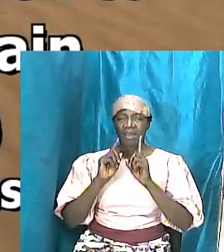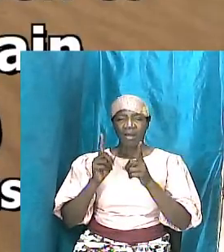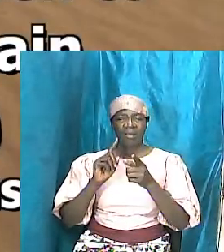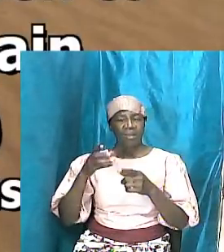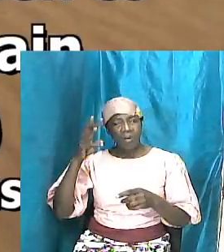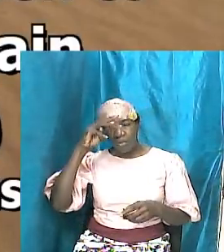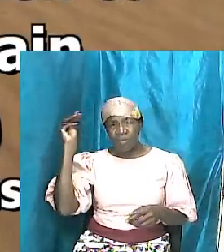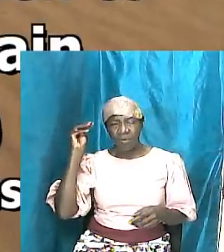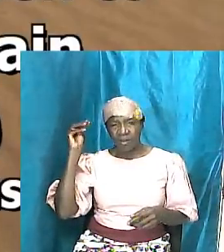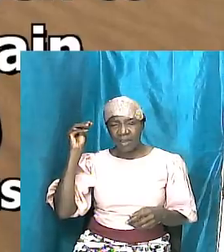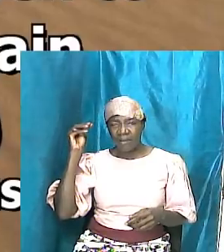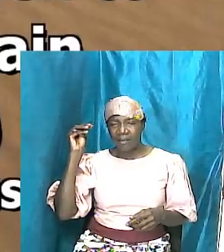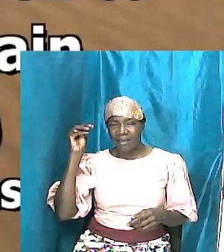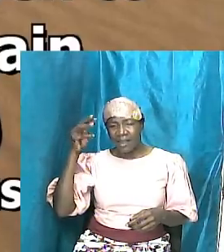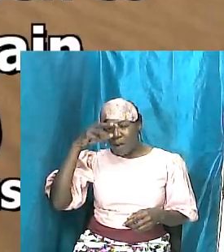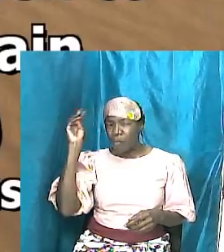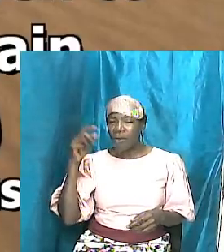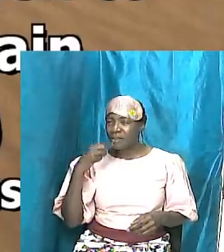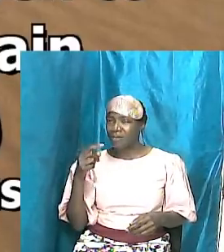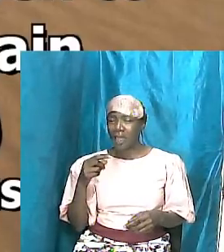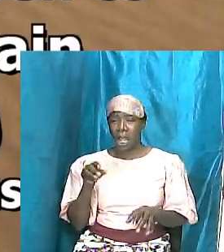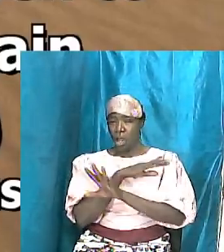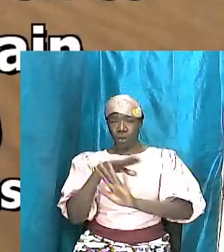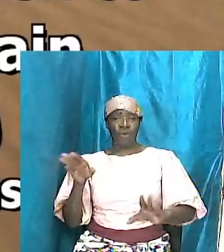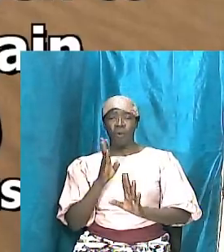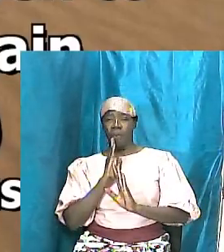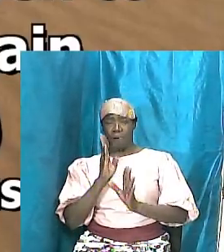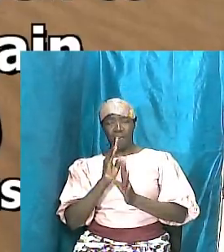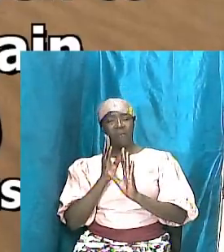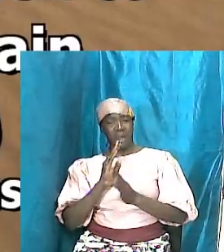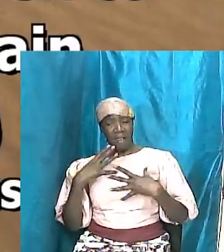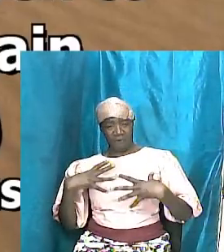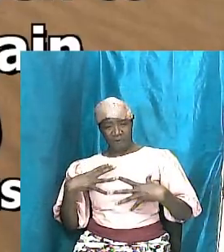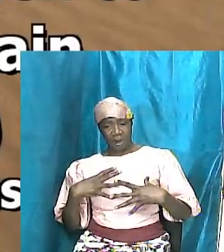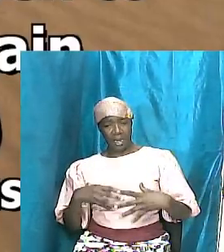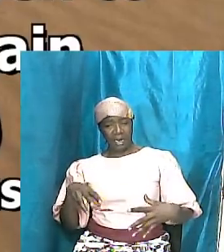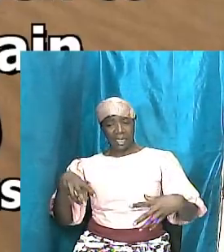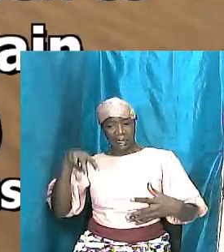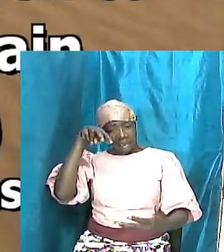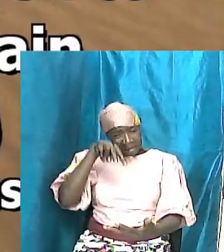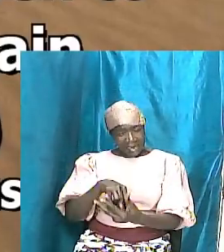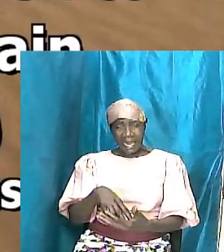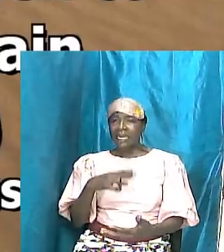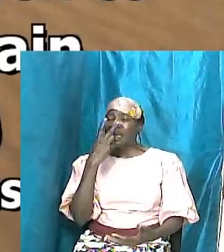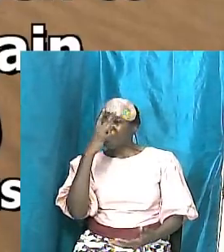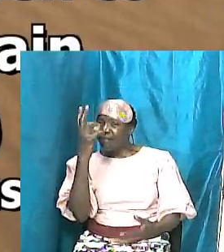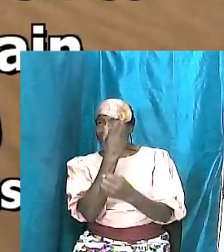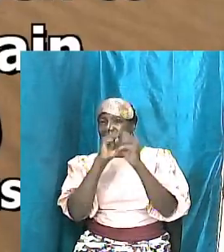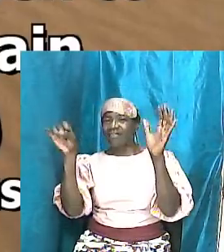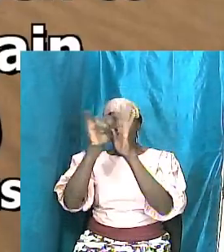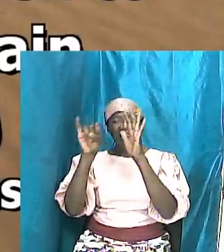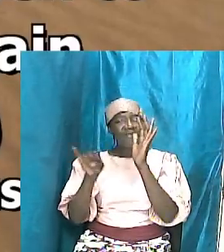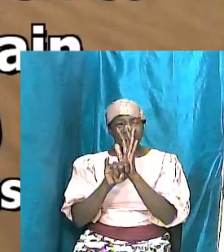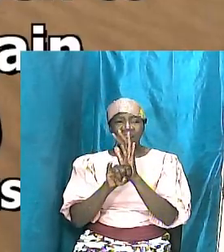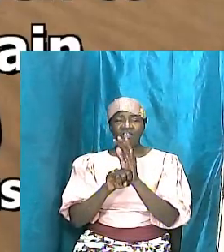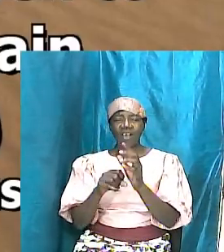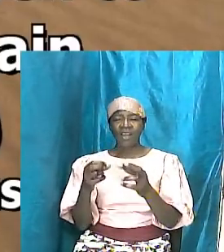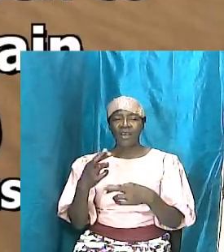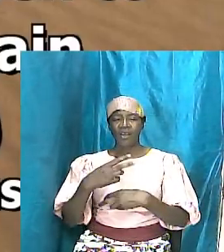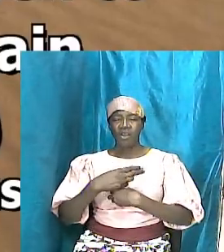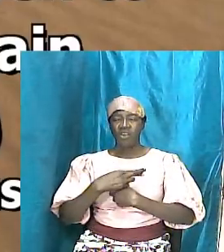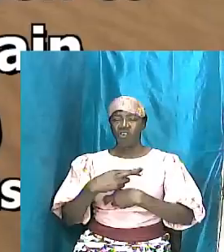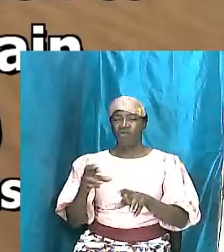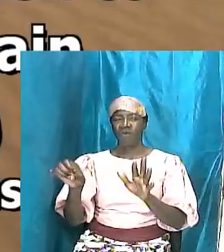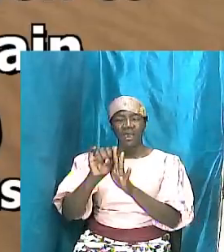said unto the people, "Fear ye not, stand still and see the salvation of the Lord." Salvation, redemption